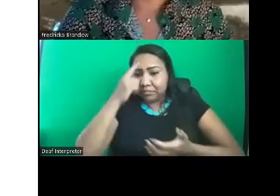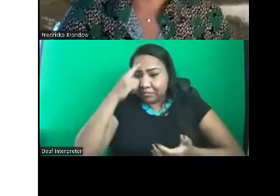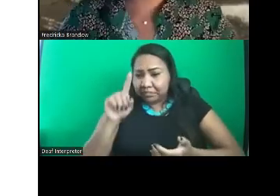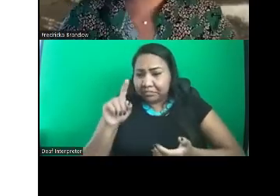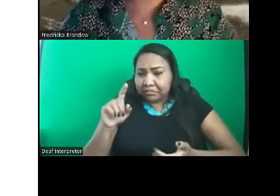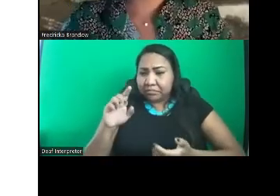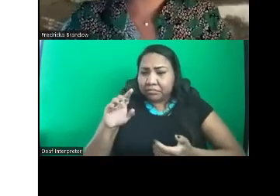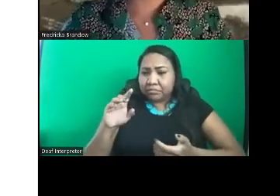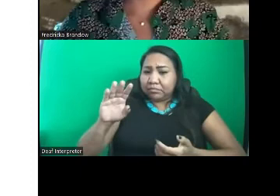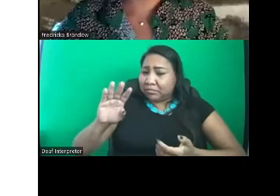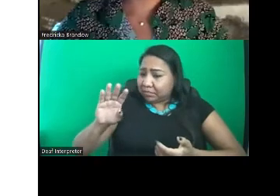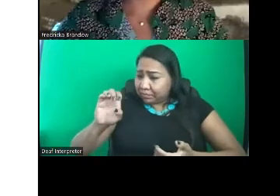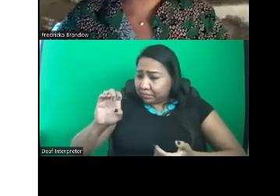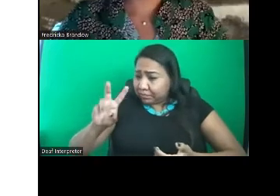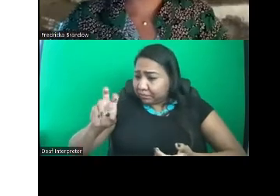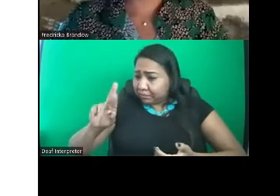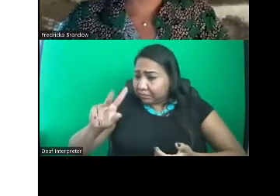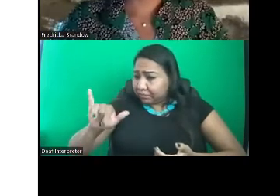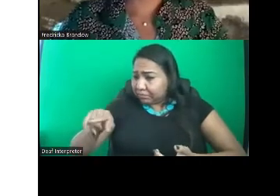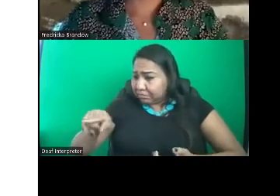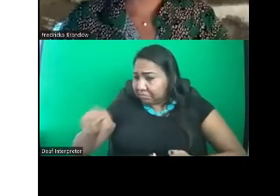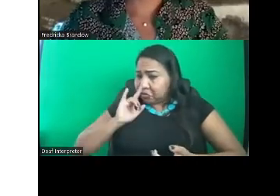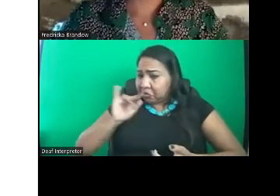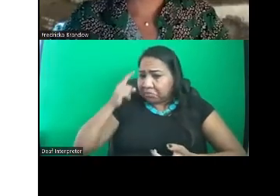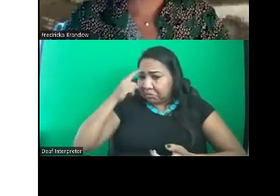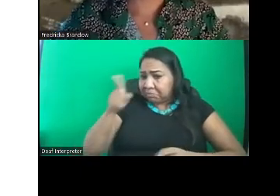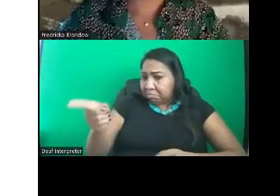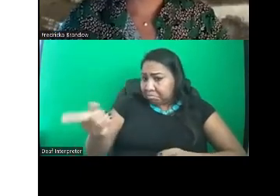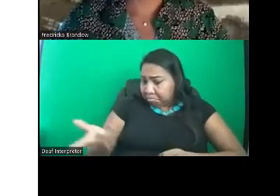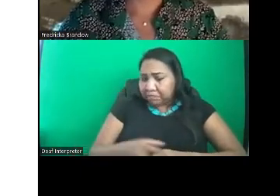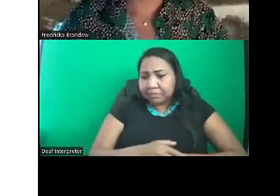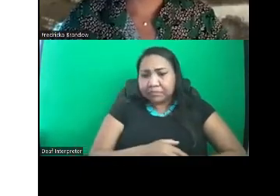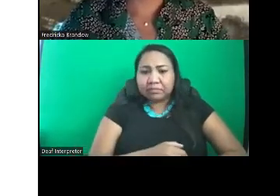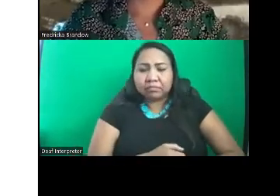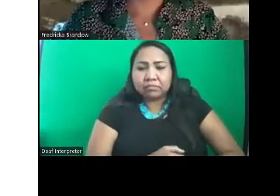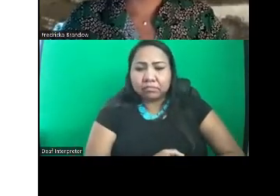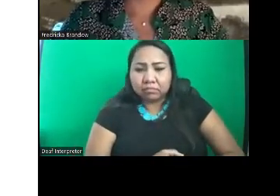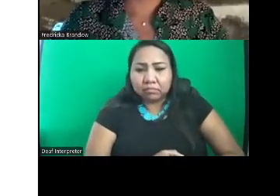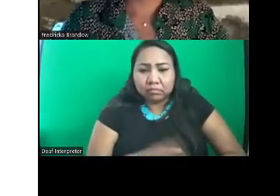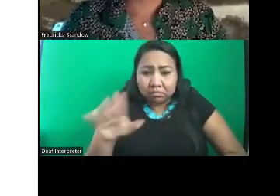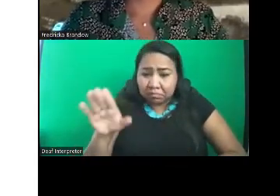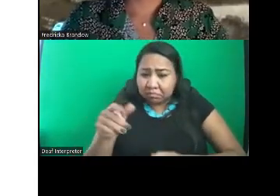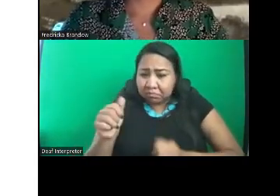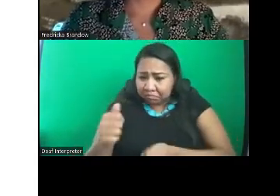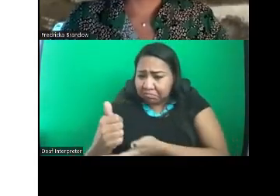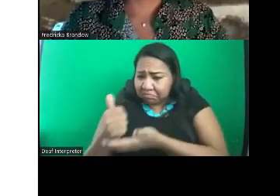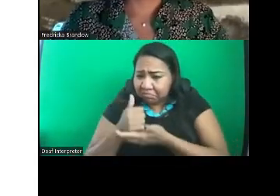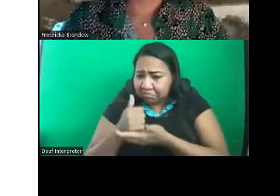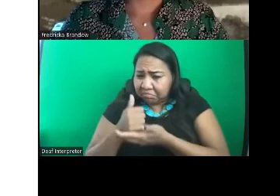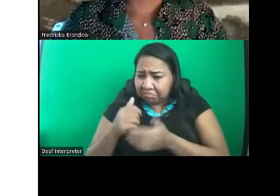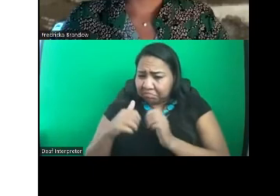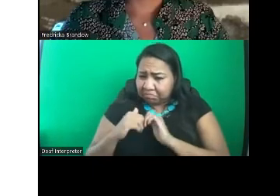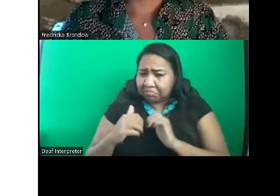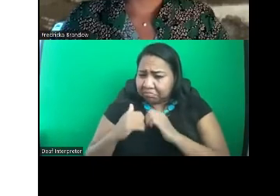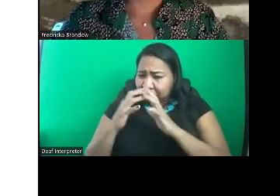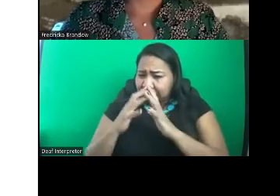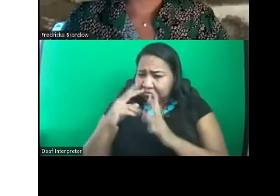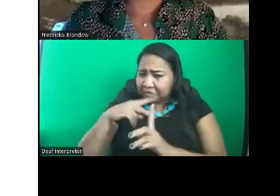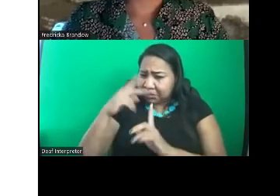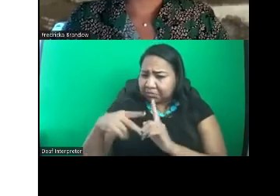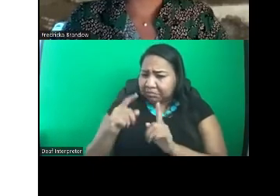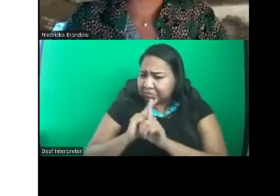Beverly, are you able to help us with that one? What steps did you take to start the mentorship program? Well,